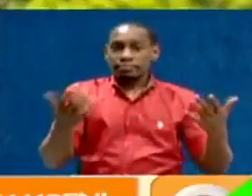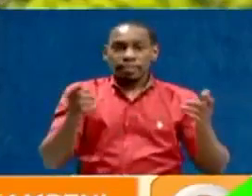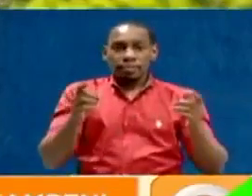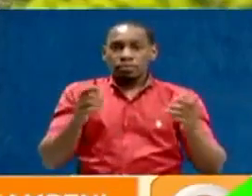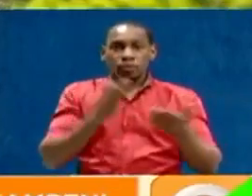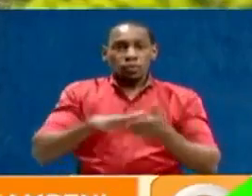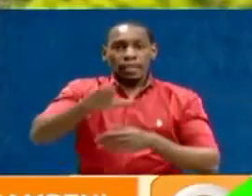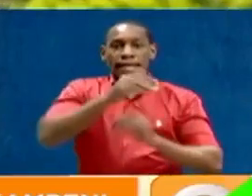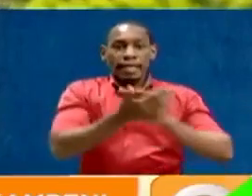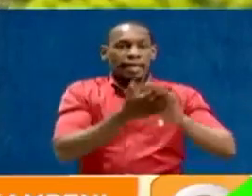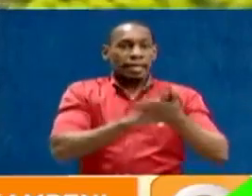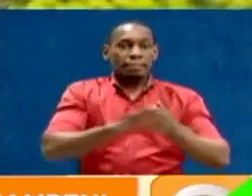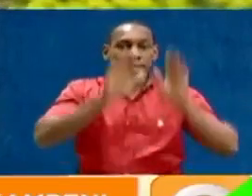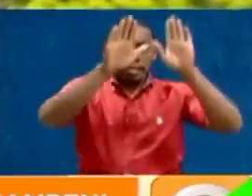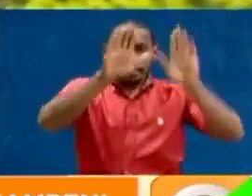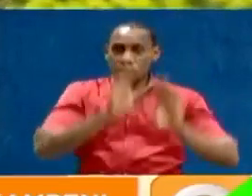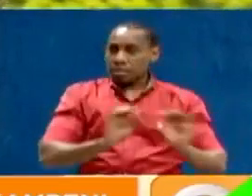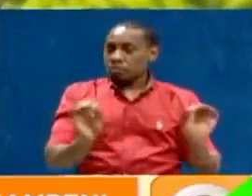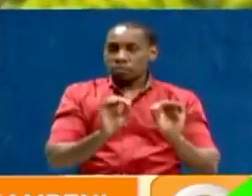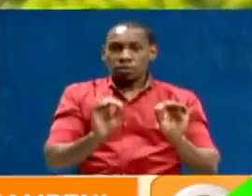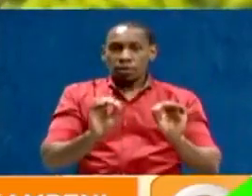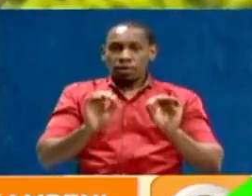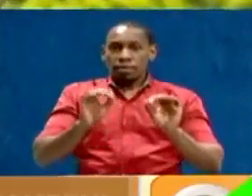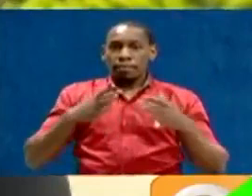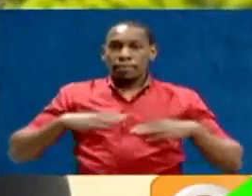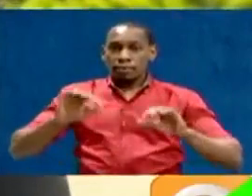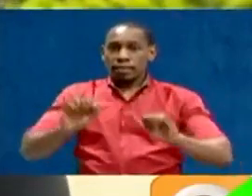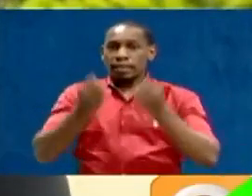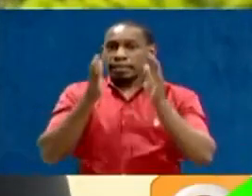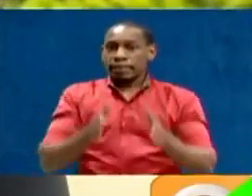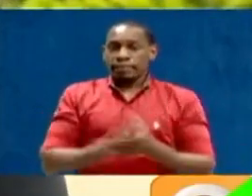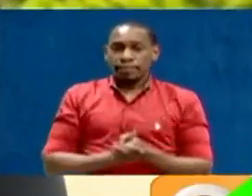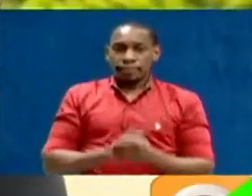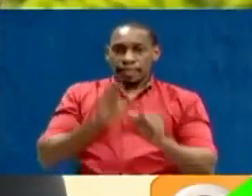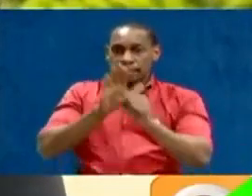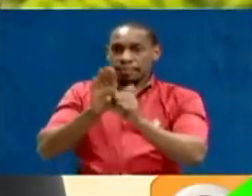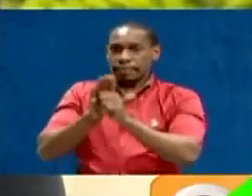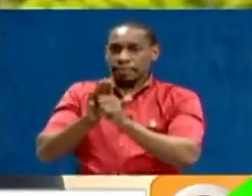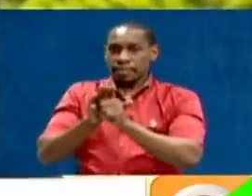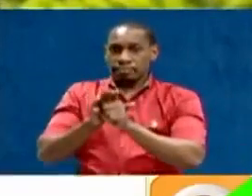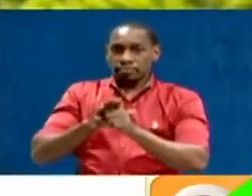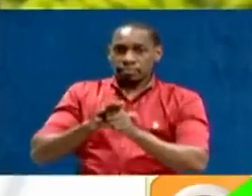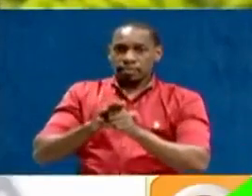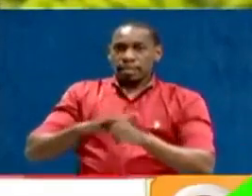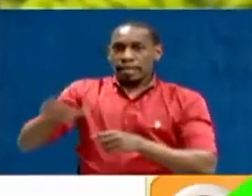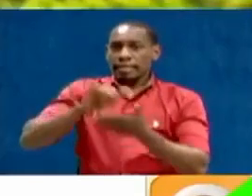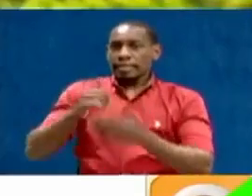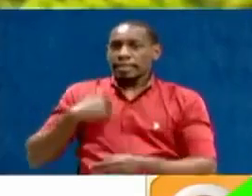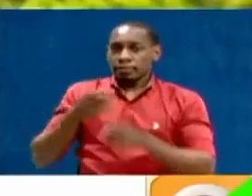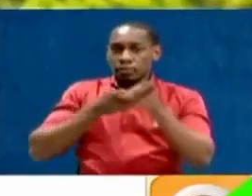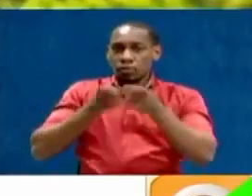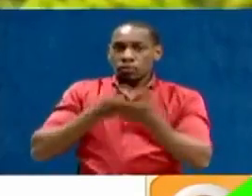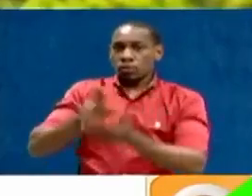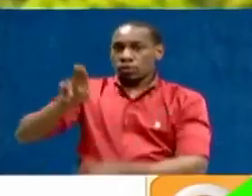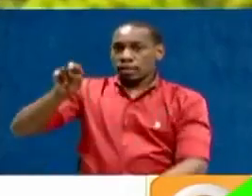like a shell that is not useful to survivors. Most of the shelters that we have are run by